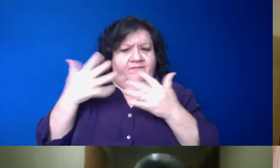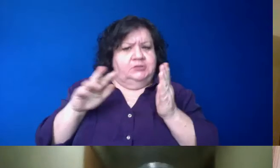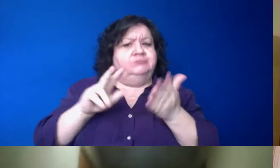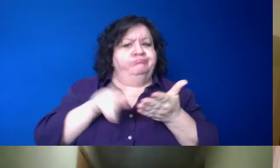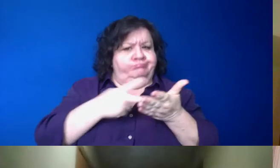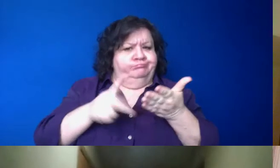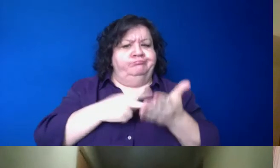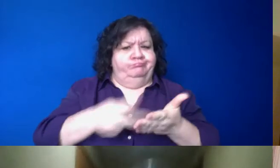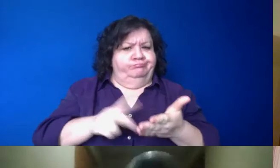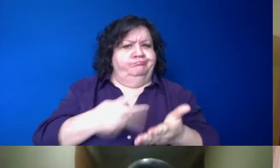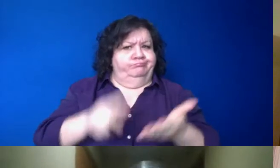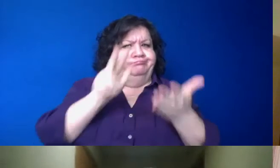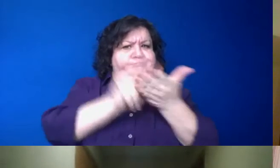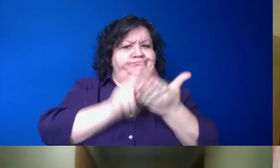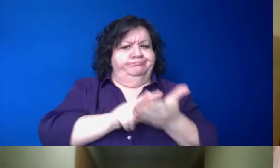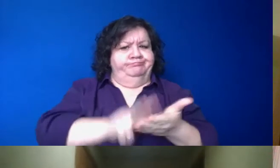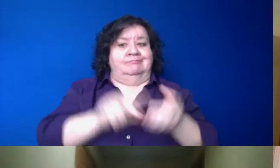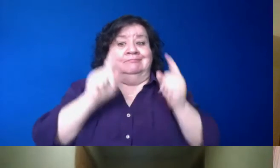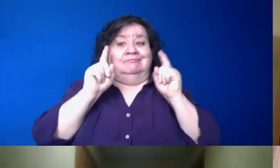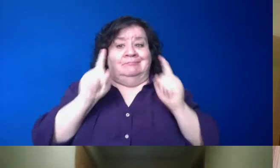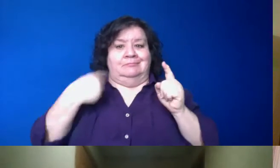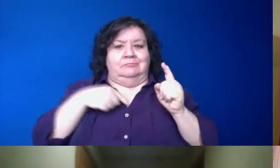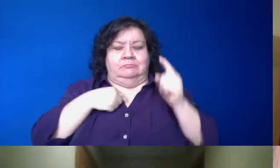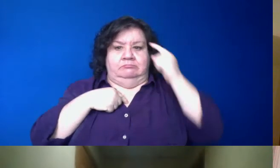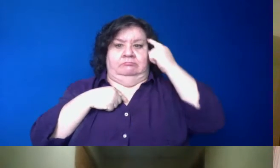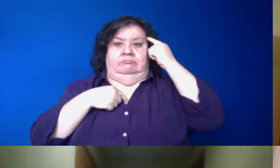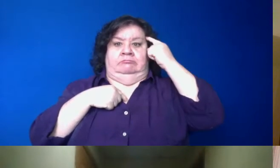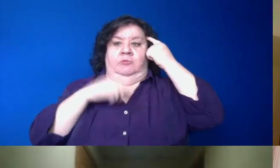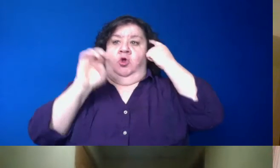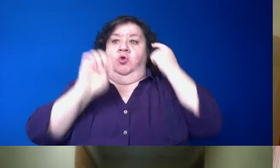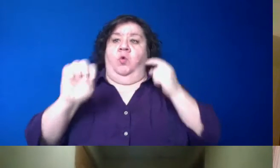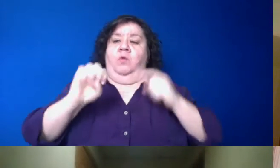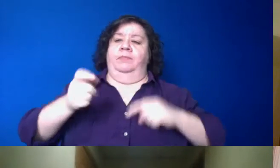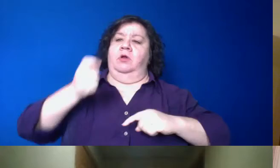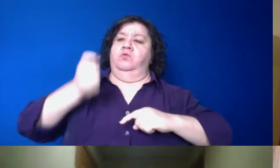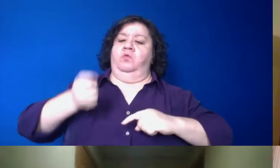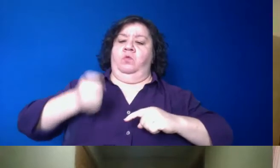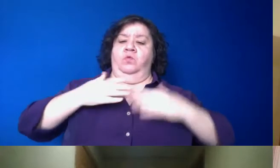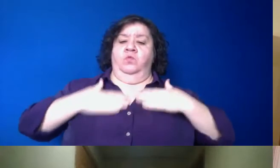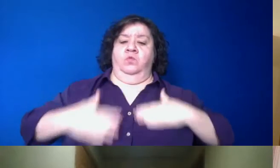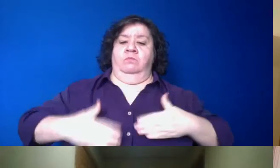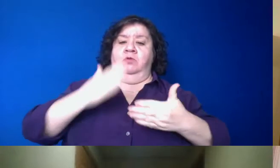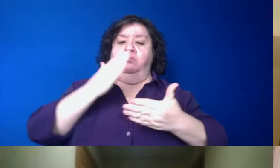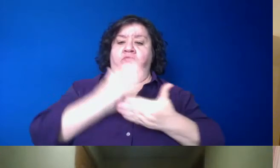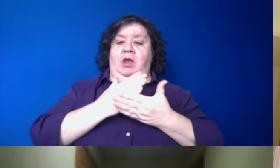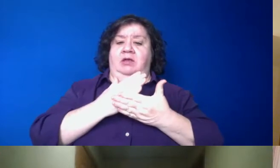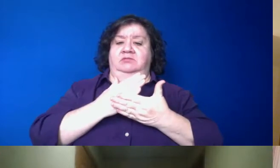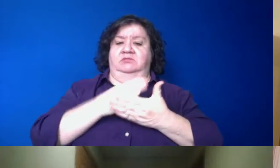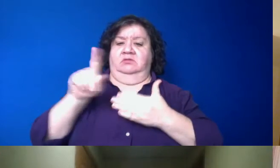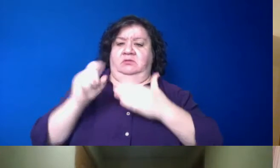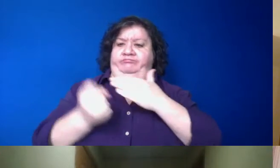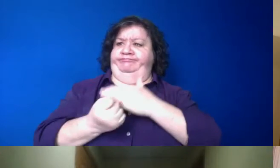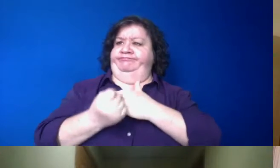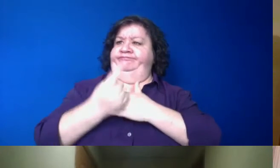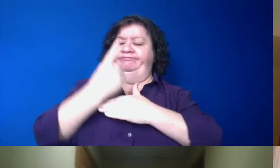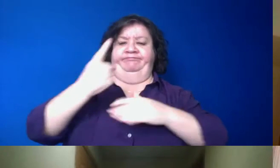areas, including criminal law and work of the Council of Europe violating the CRPD. In particular, the draft